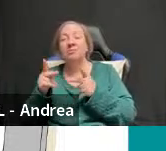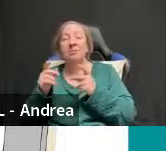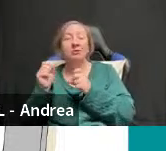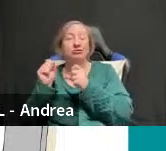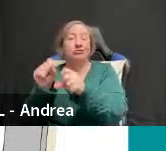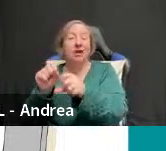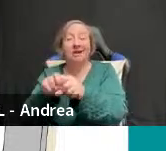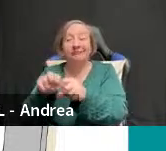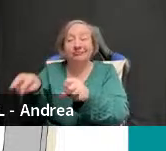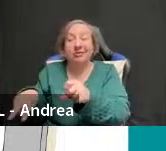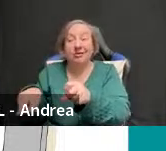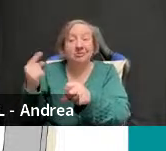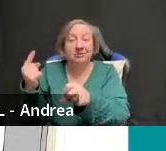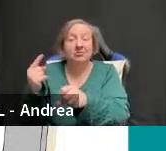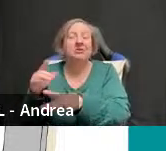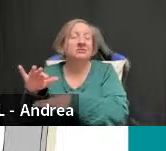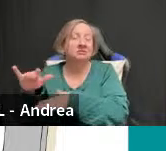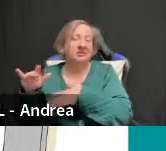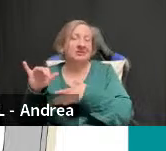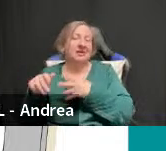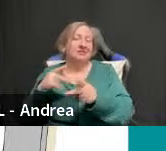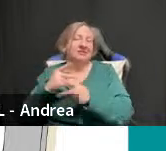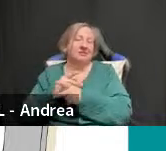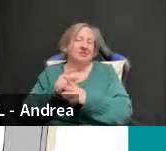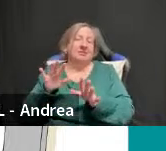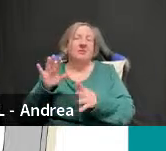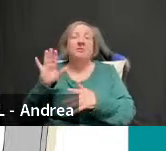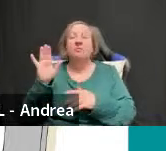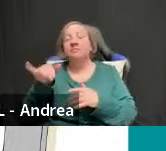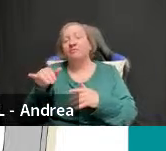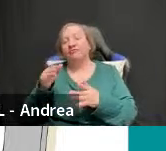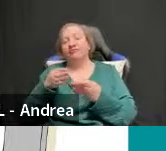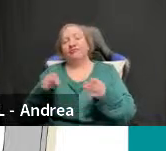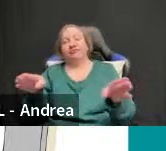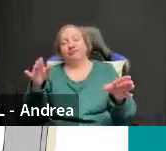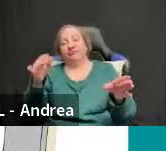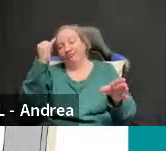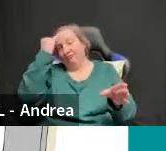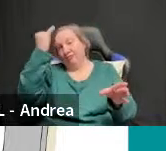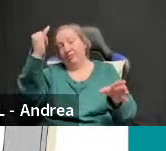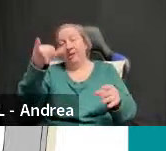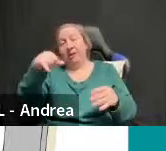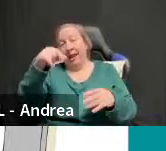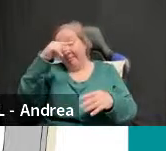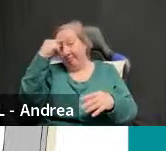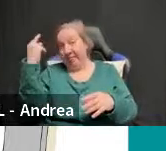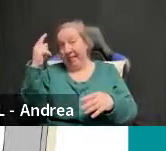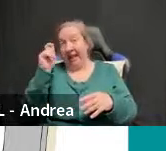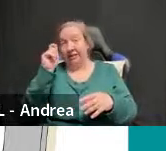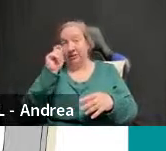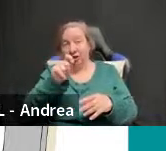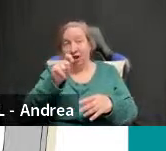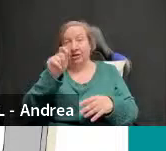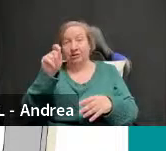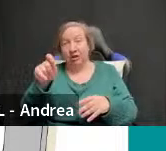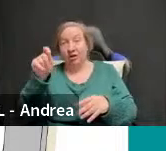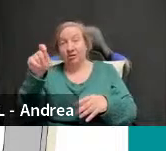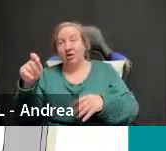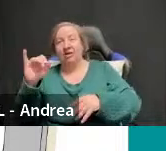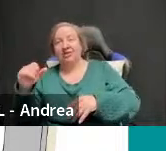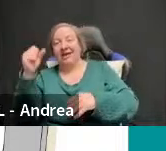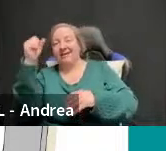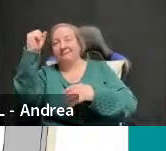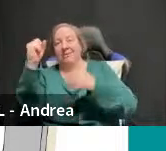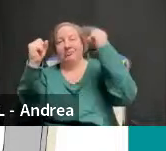So that's sort of the overarching context here. With the black dots you see are the columns for